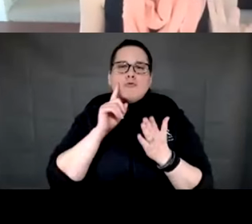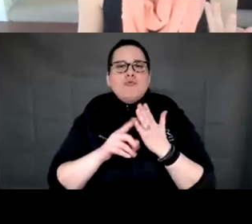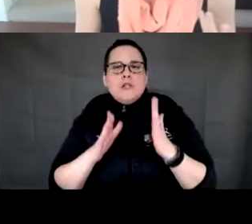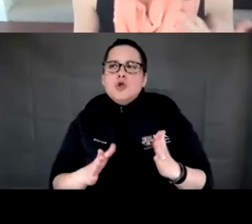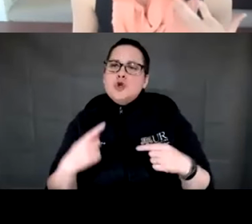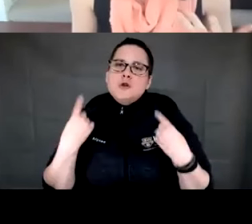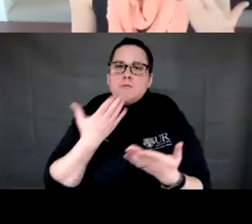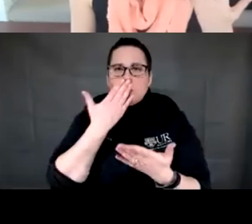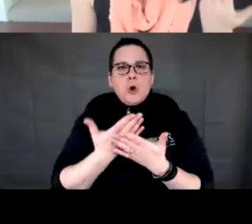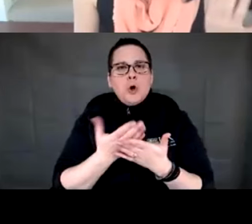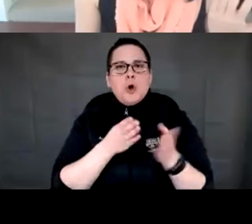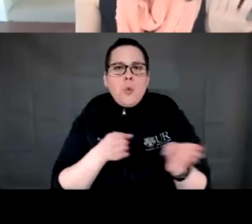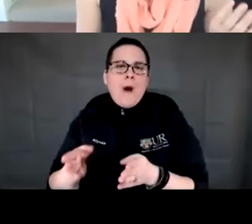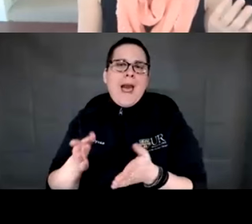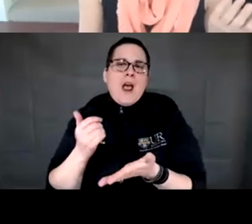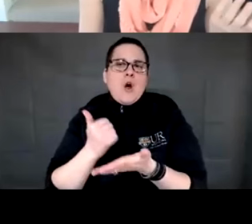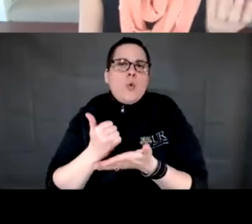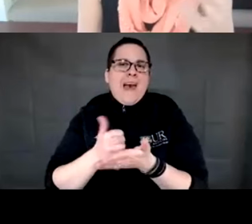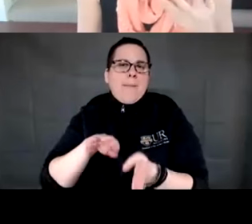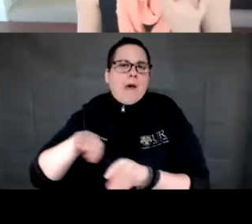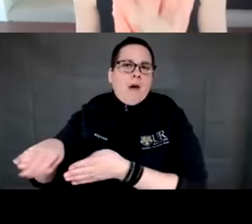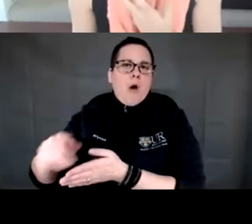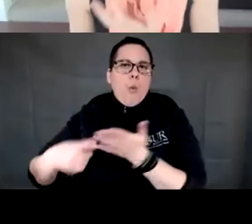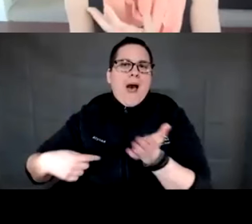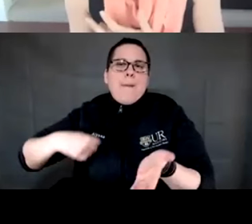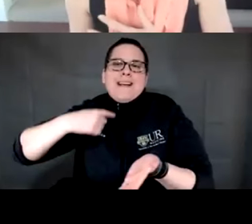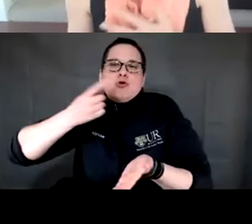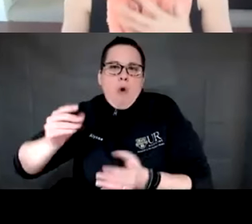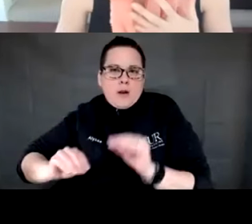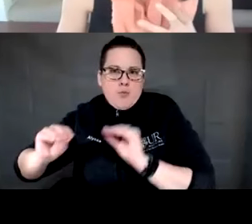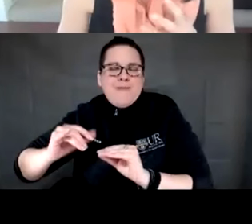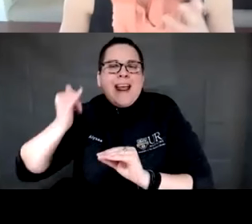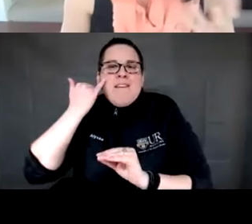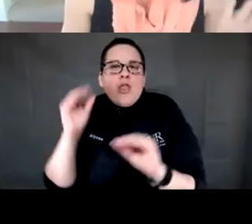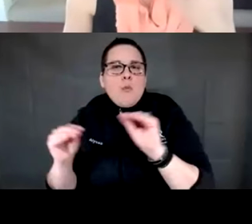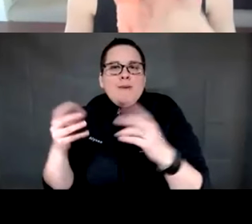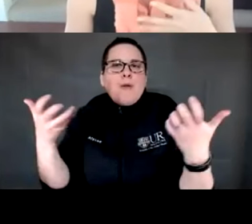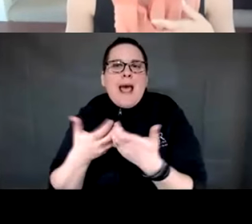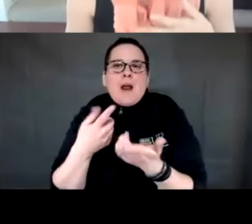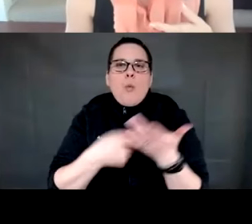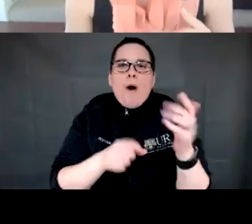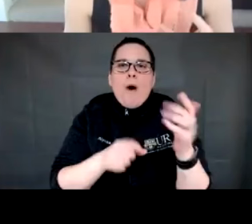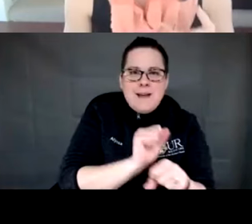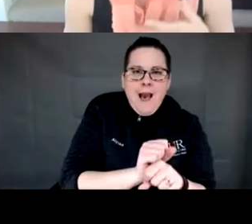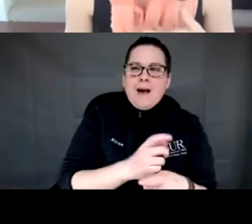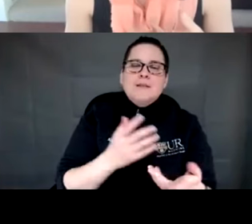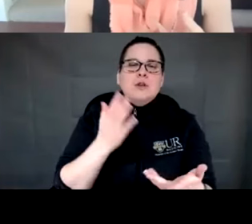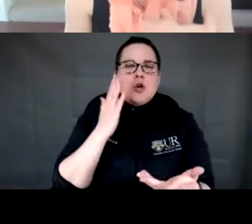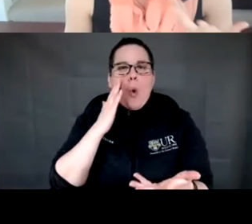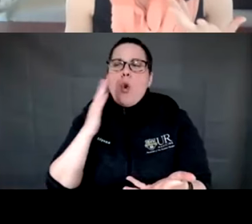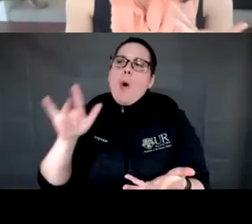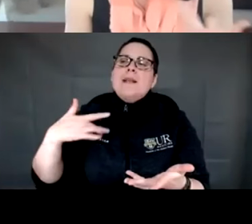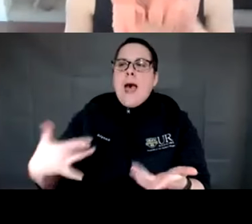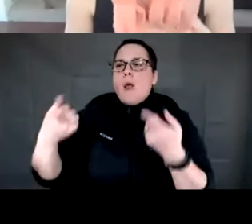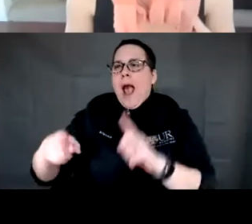good ways for accounting for instructed movements when they're task aligned, that is, that they occur at a stereotype time relative